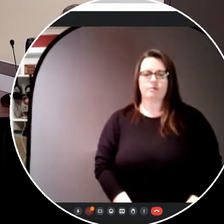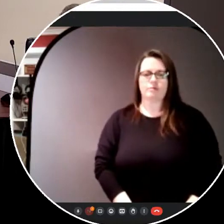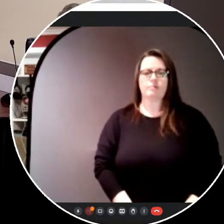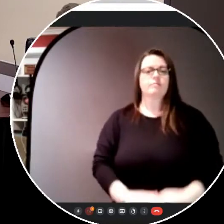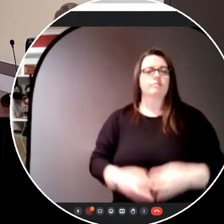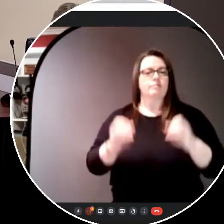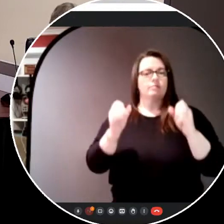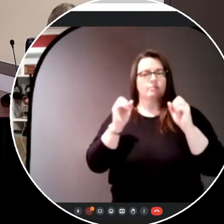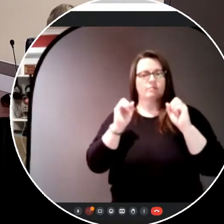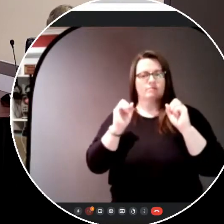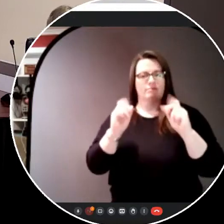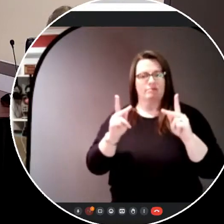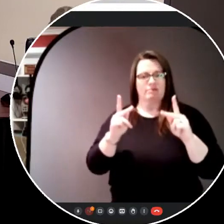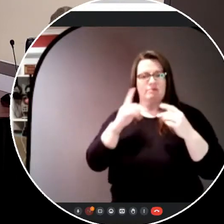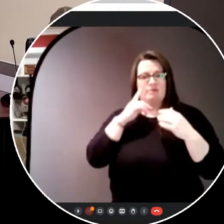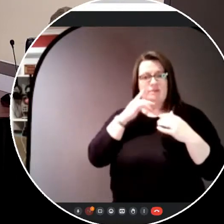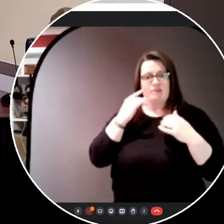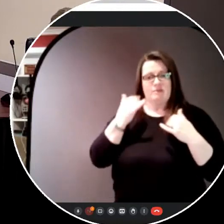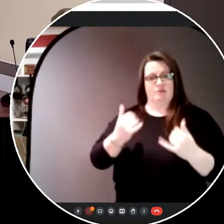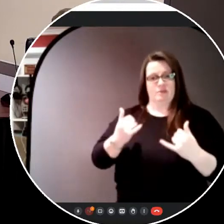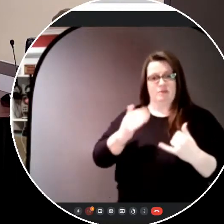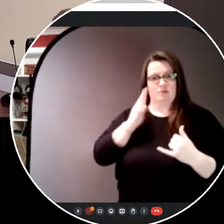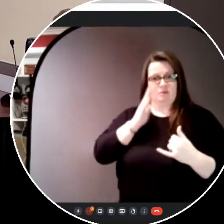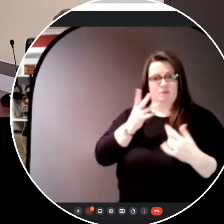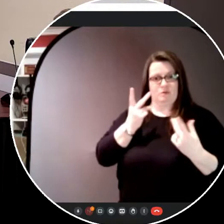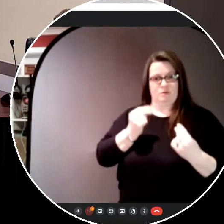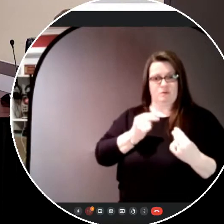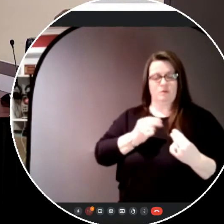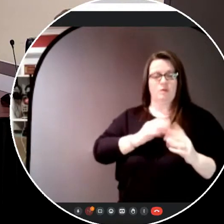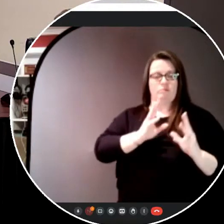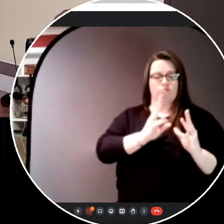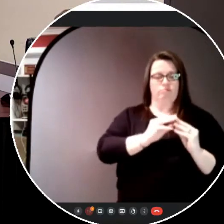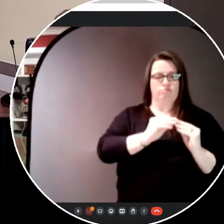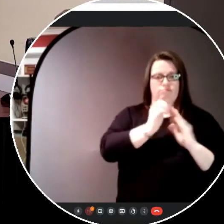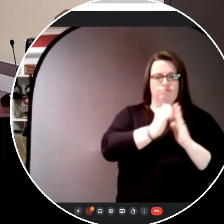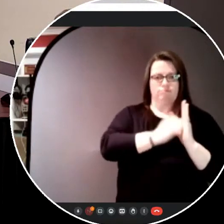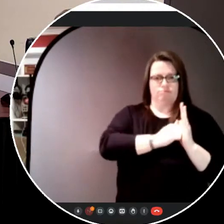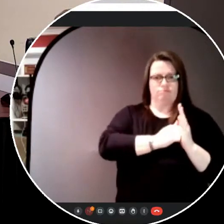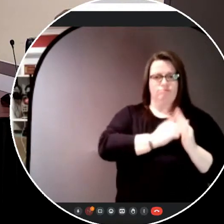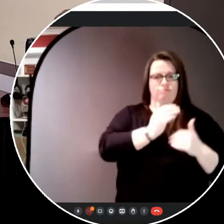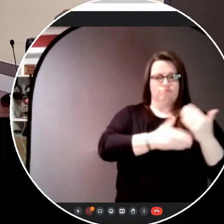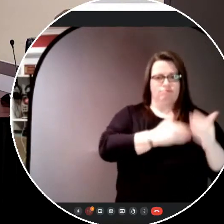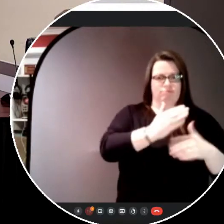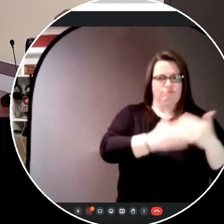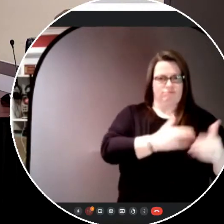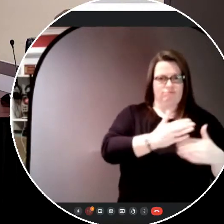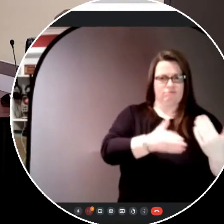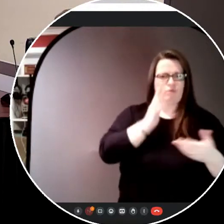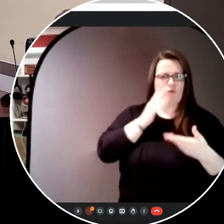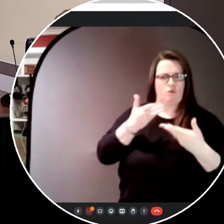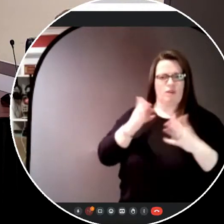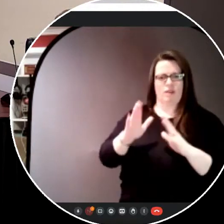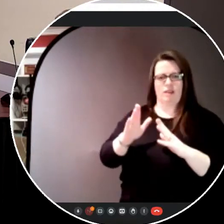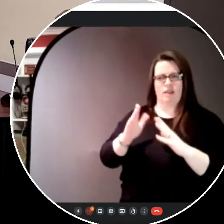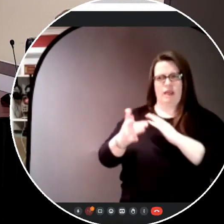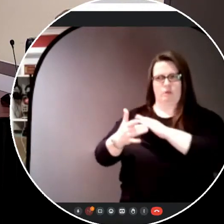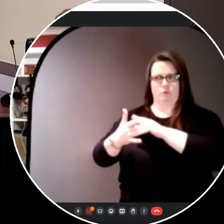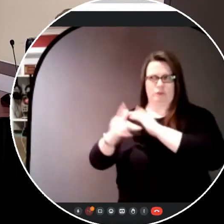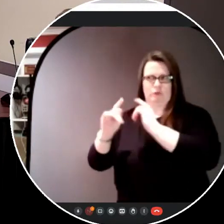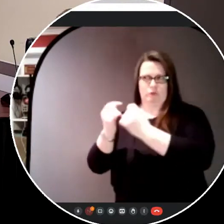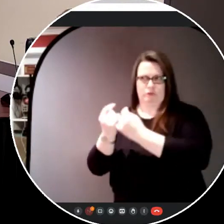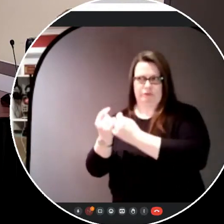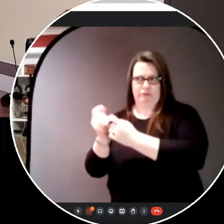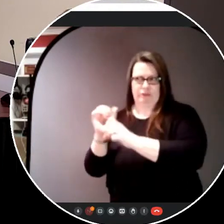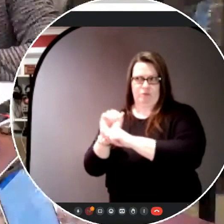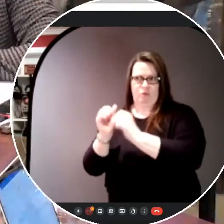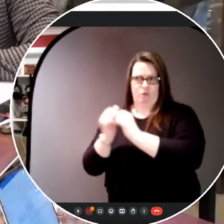Okay, at this time, what we're going to do is we'll move forward with the agenda, and we'll come back. We'll give Sheldon an opportunity to work with the team in Stephenville